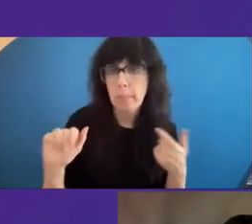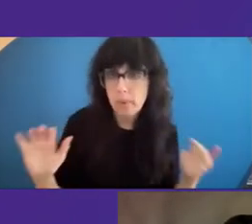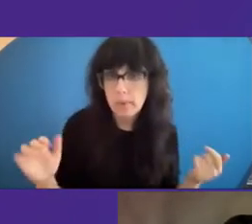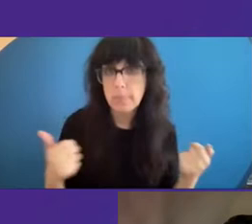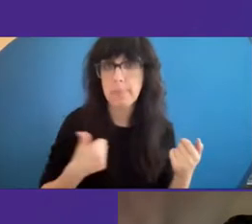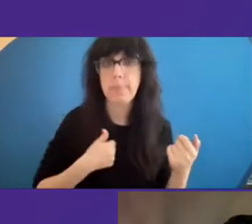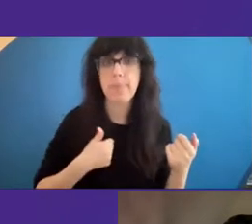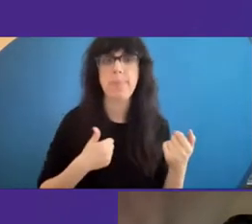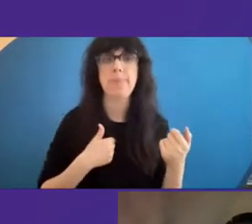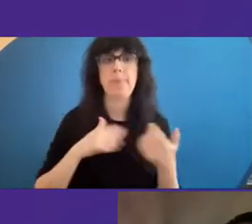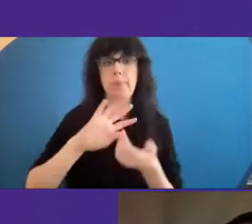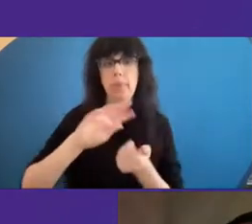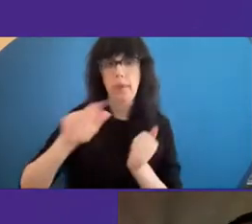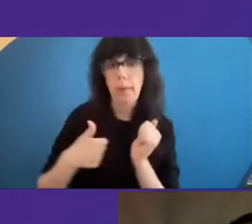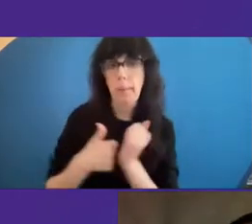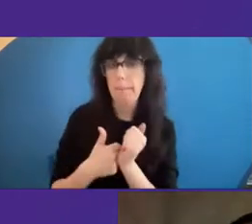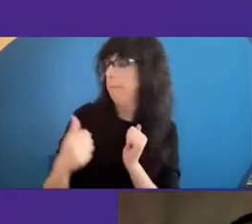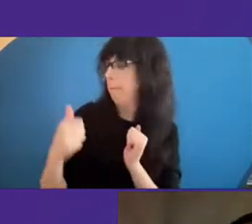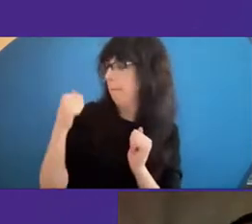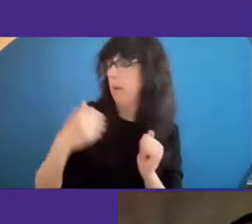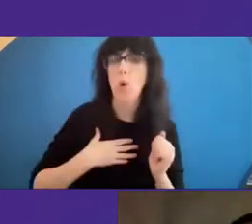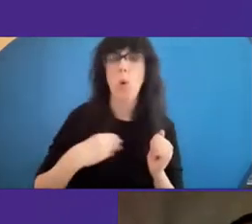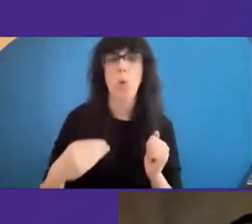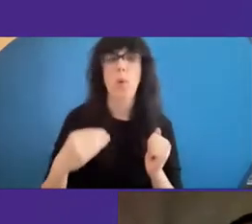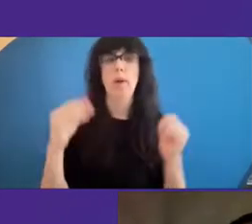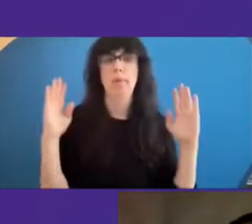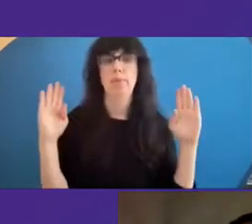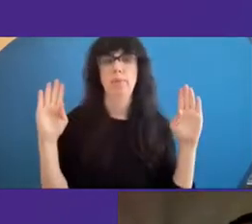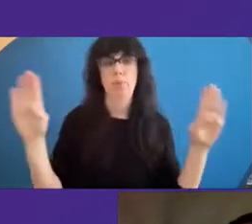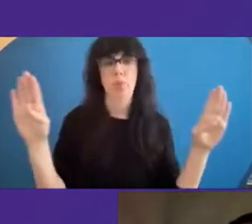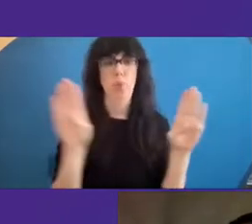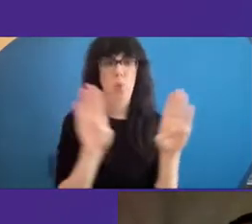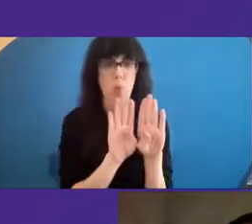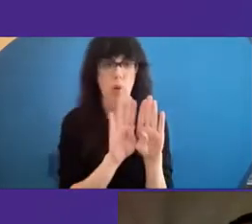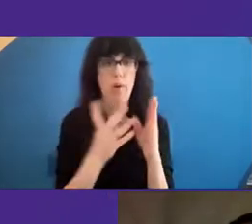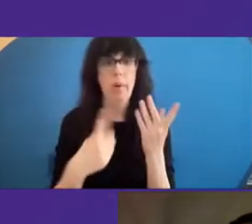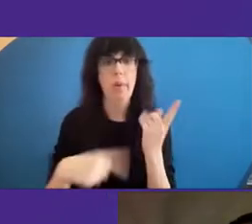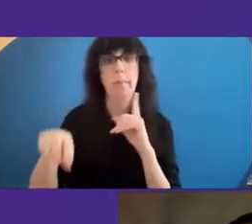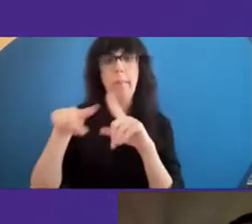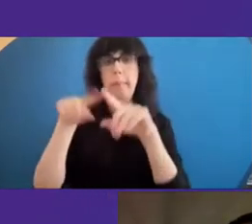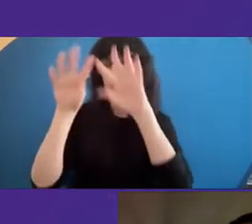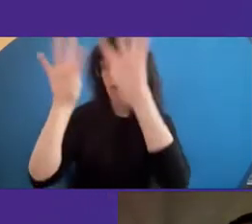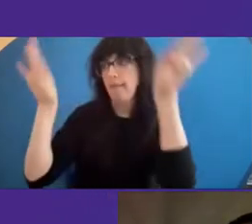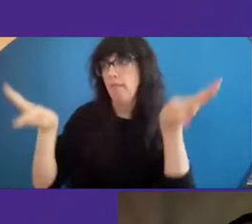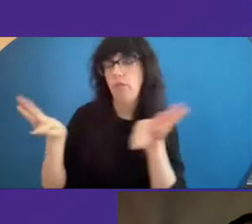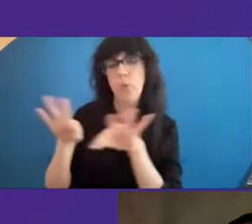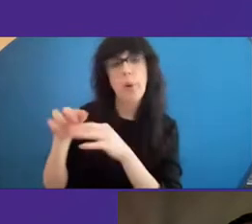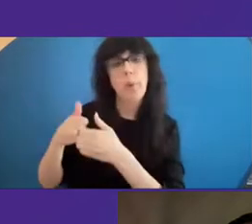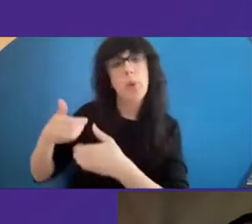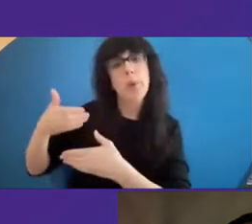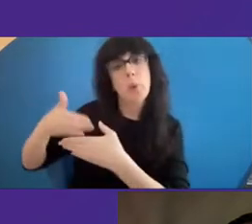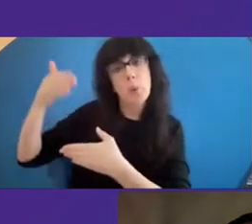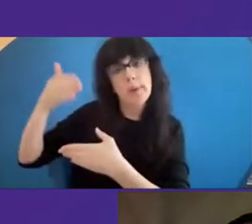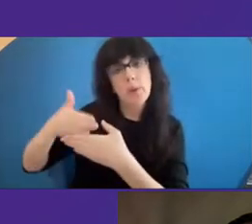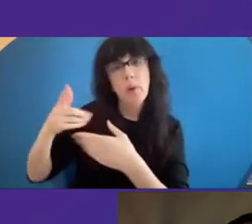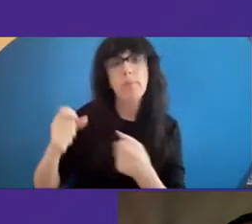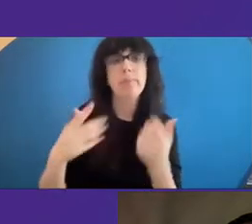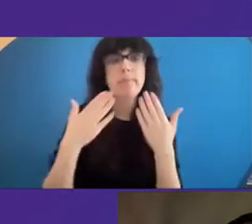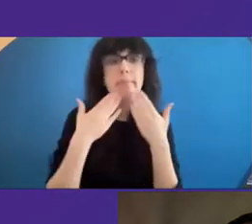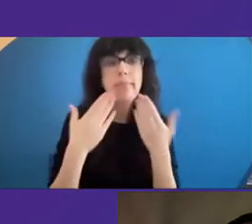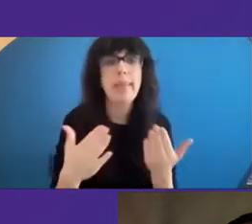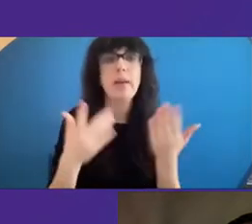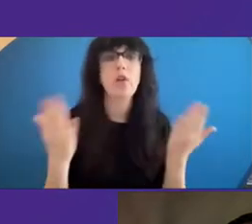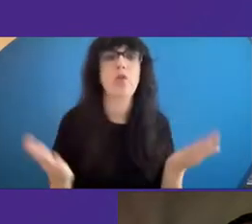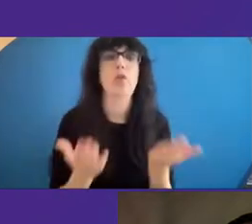Behind me is a white wall and a frame with a window. Thank you for being here with us